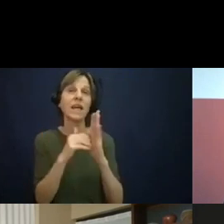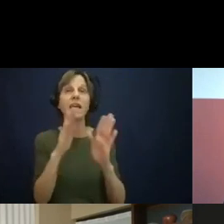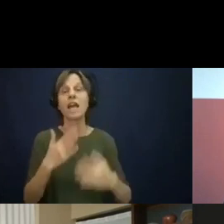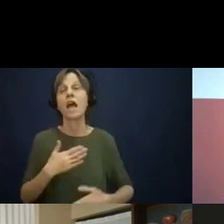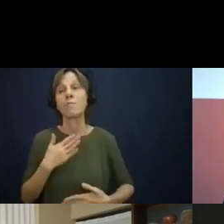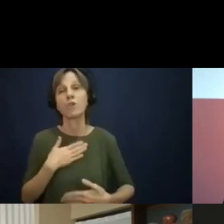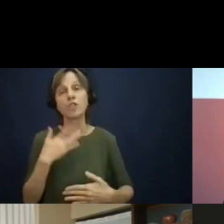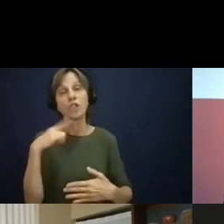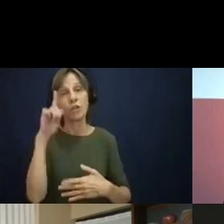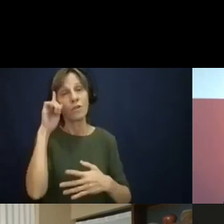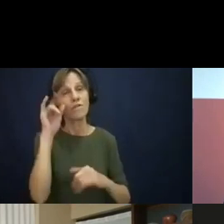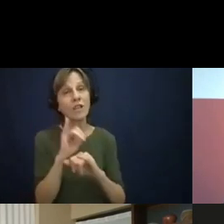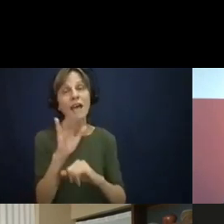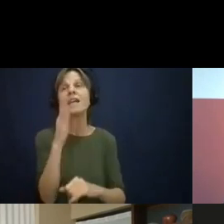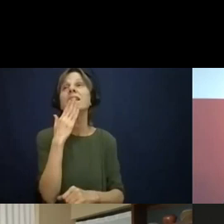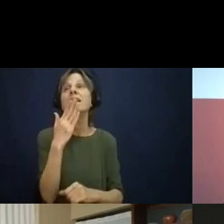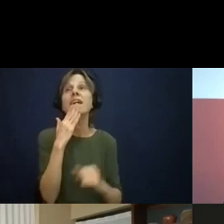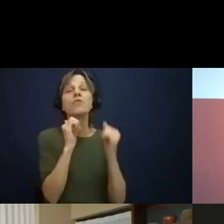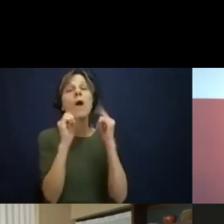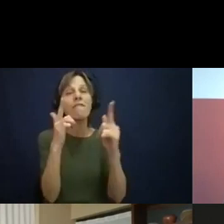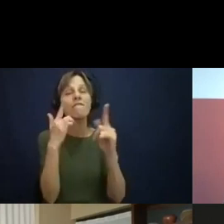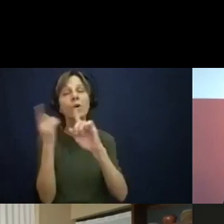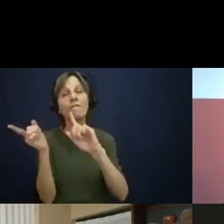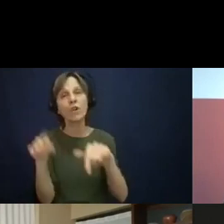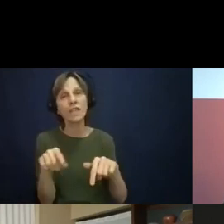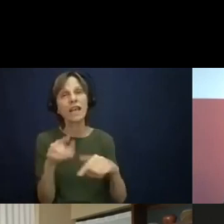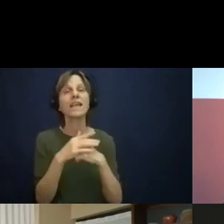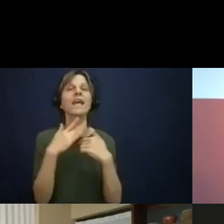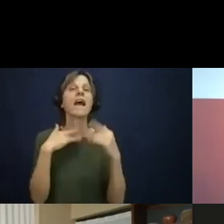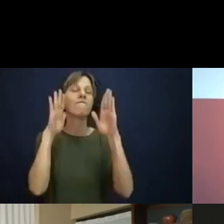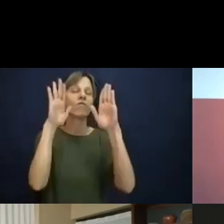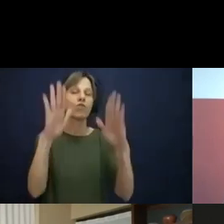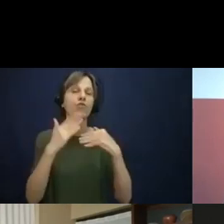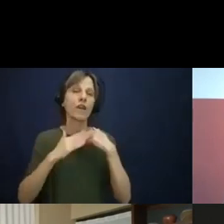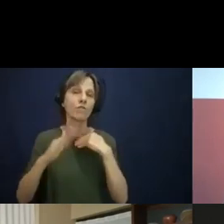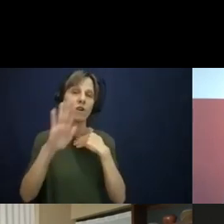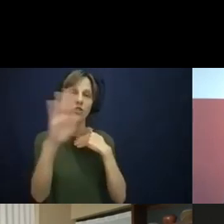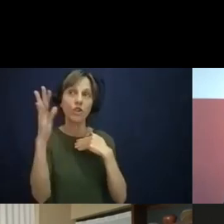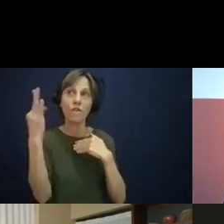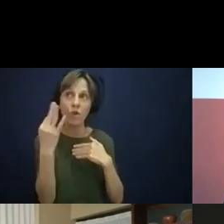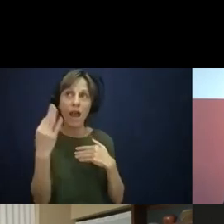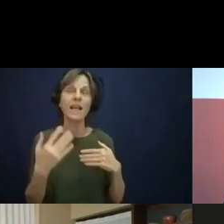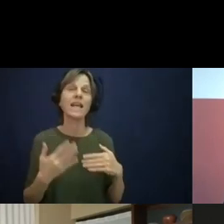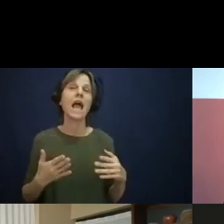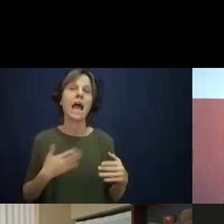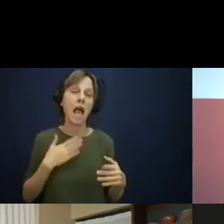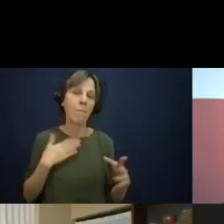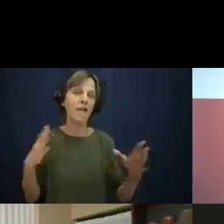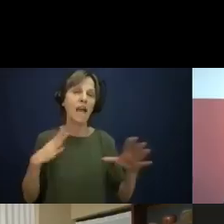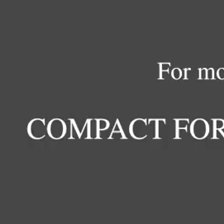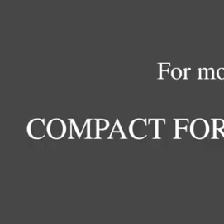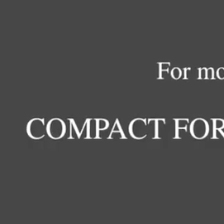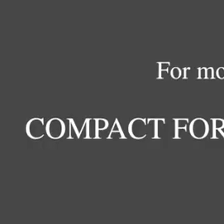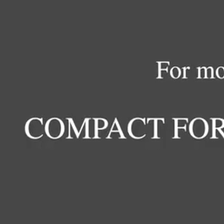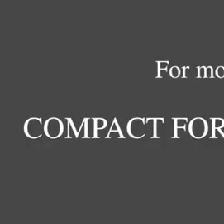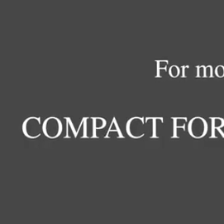that. Thank you everyone for attending the Zoom. Have a great rest of your Friday, and happy holidays to everyone.